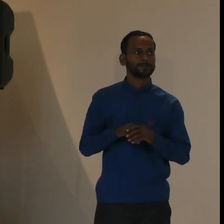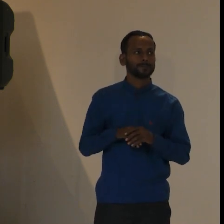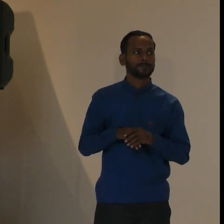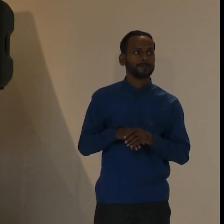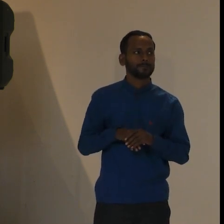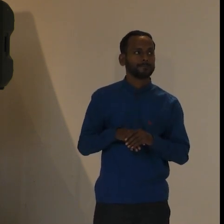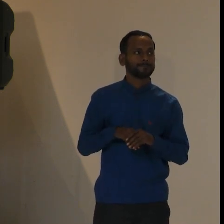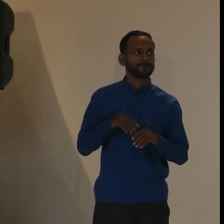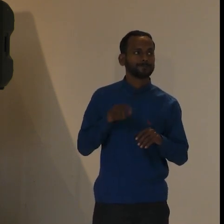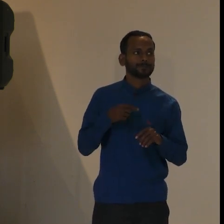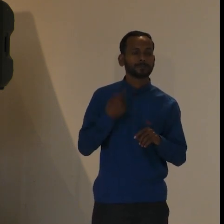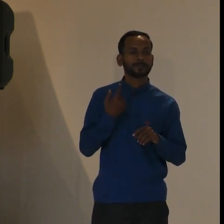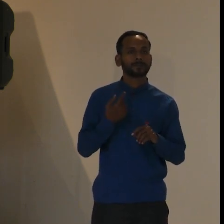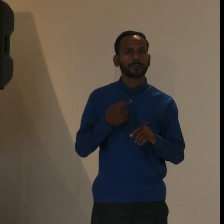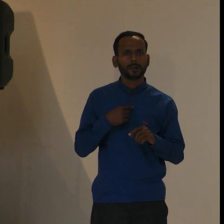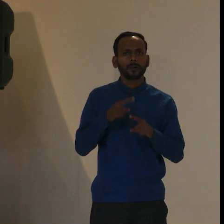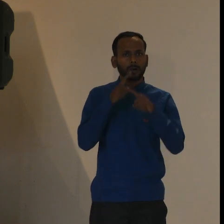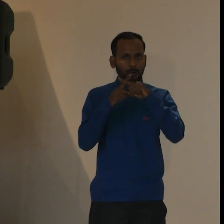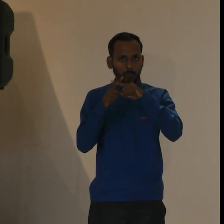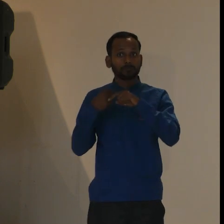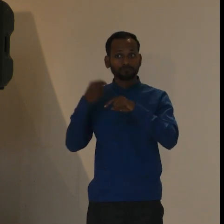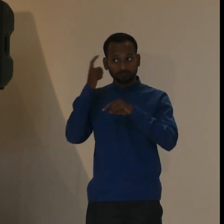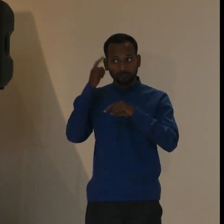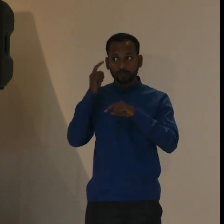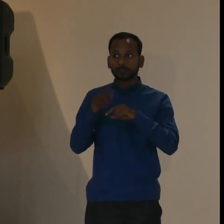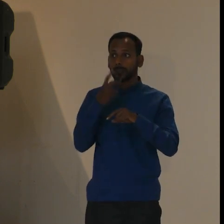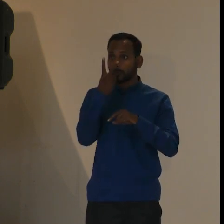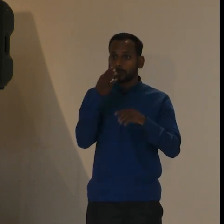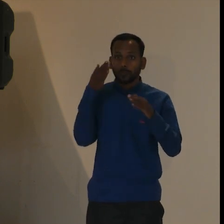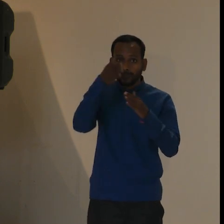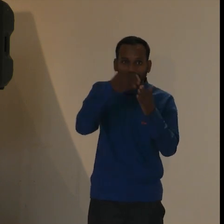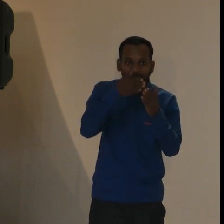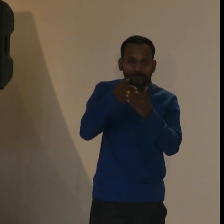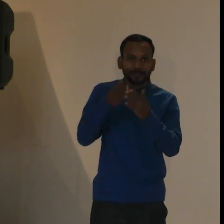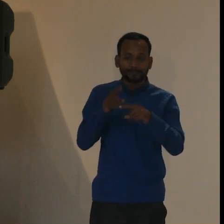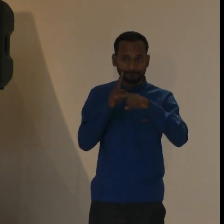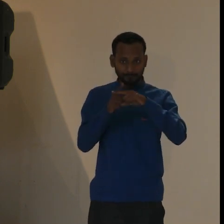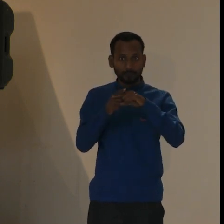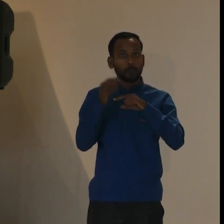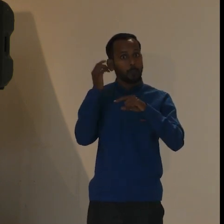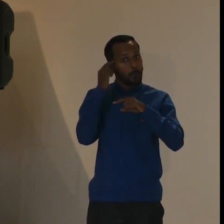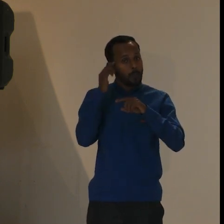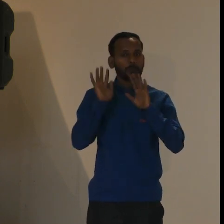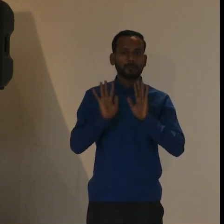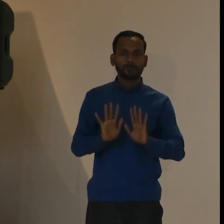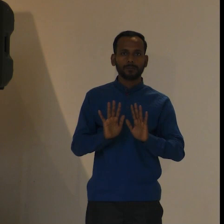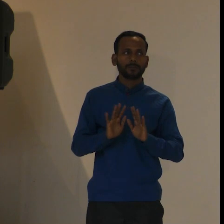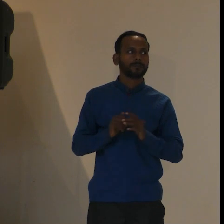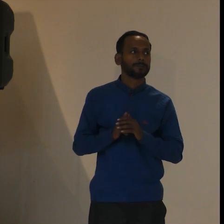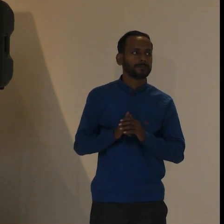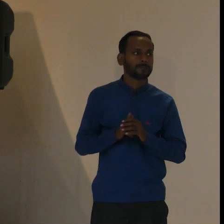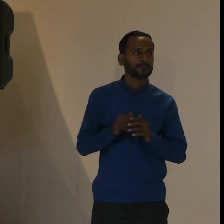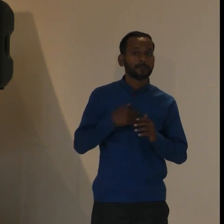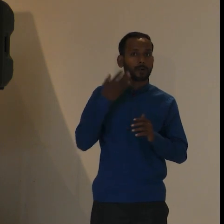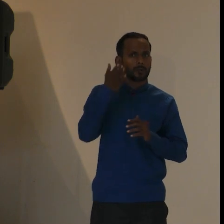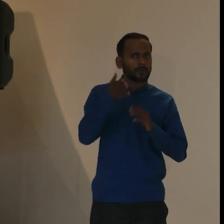I have heard some very positive responses. I have heard people say that now that I've heard this, I may want to visit the museum. Exactly. I may actually